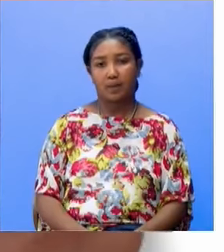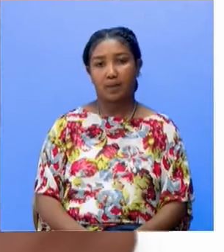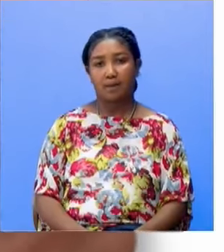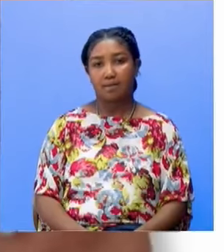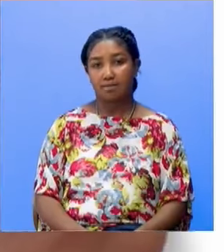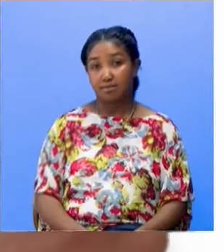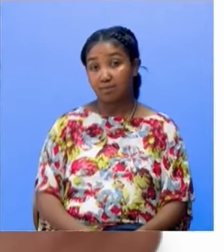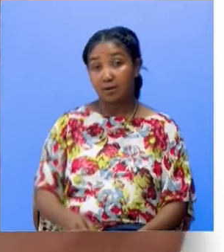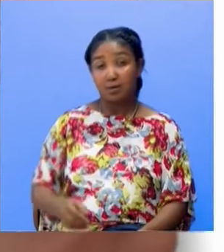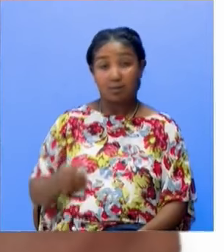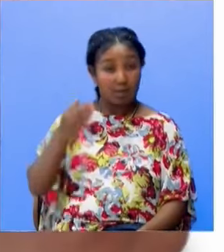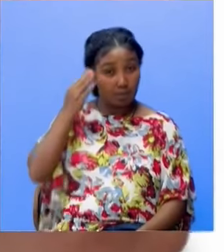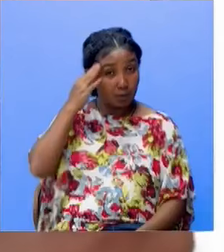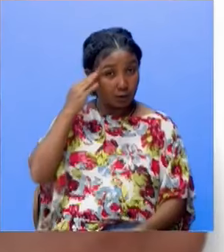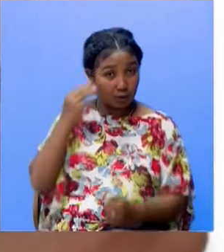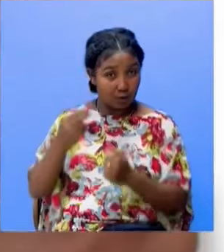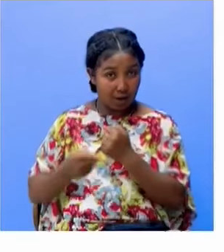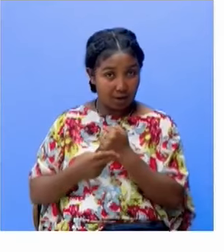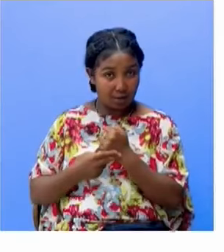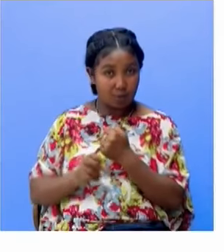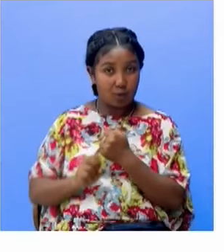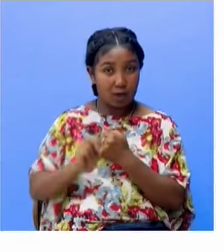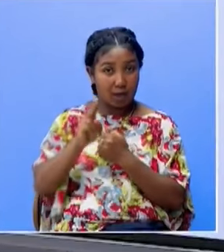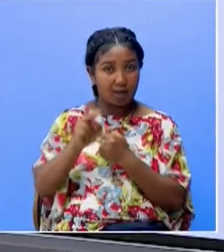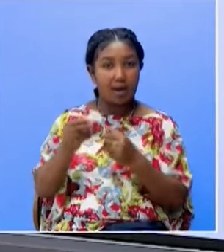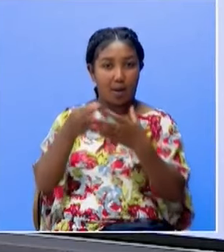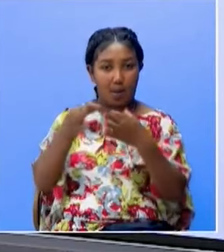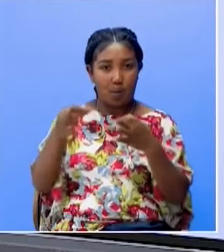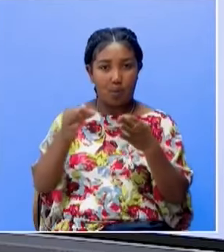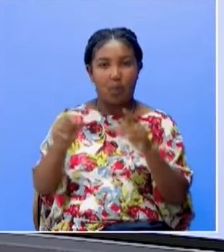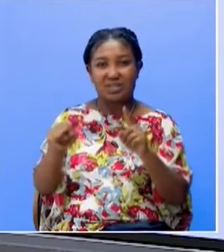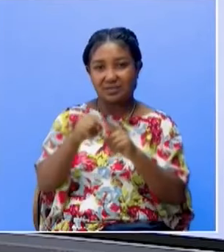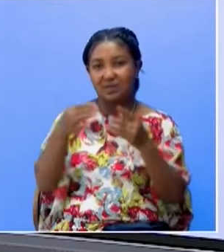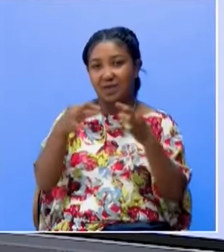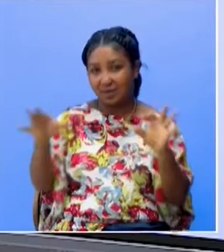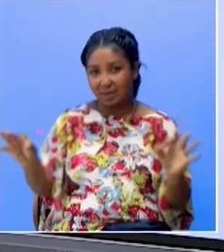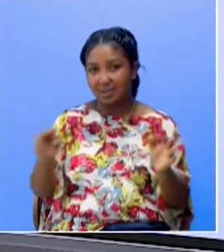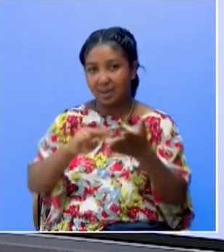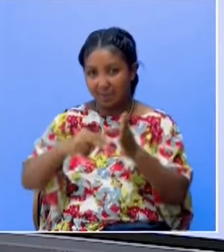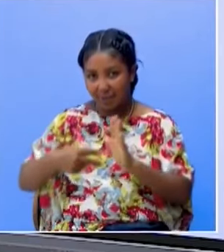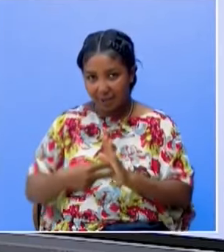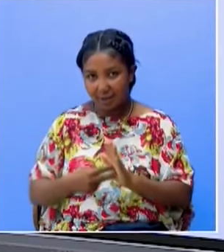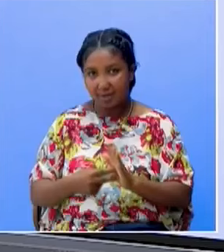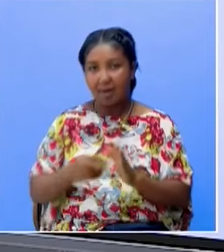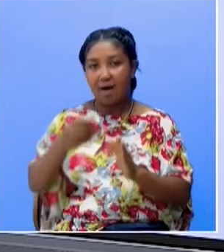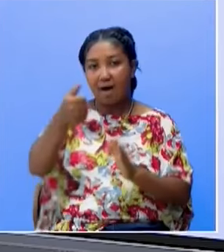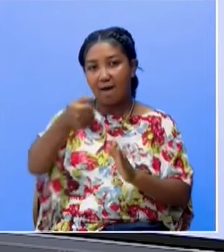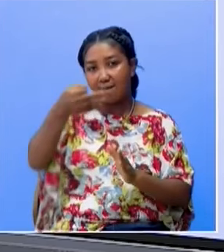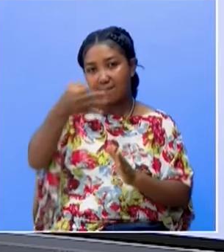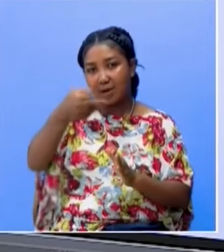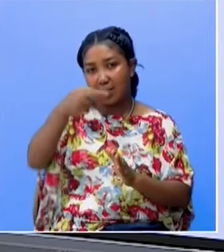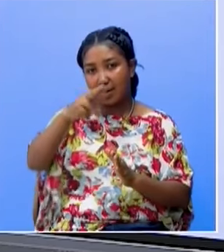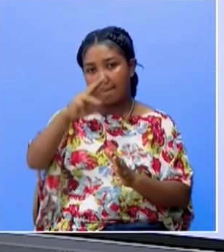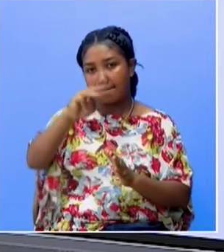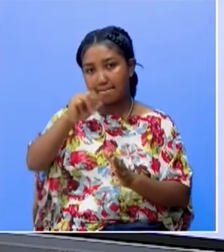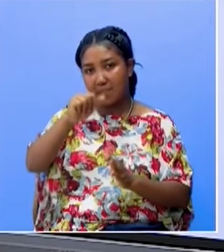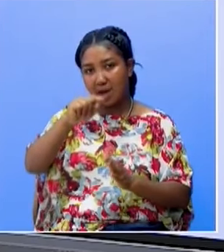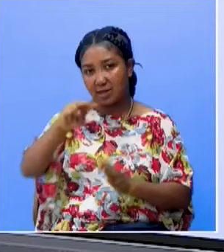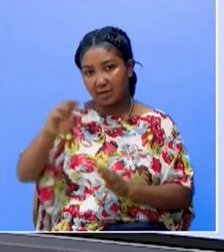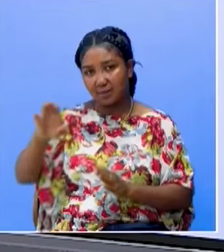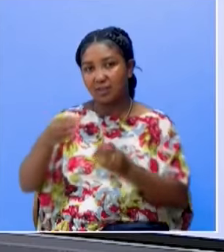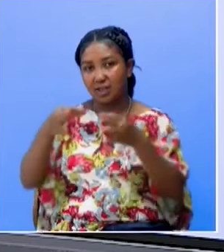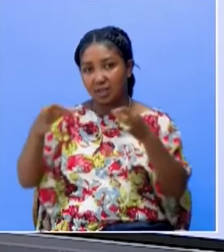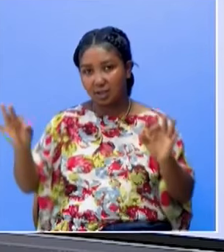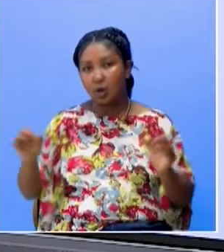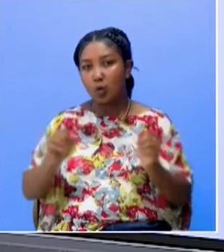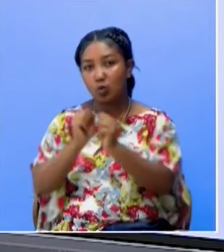Bear your mind. Or positive sentence. Positive sentence means affirmative sentence, which